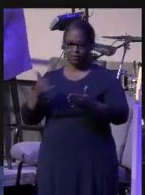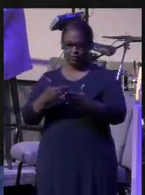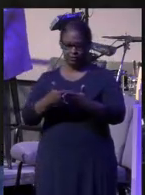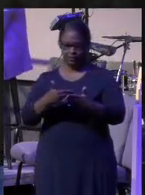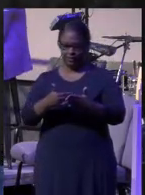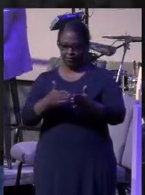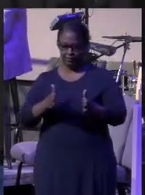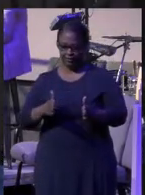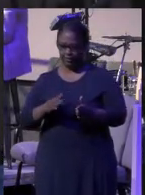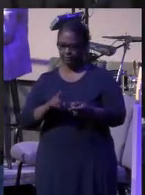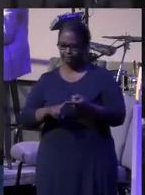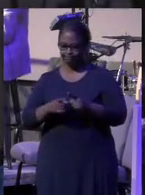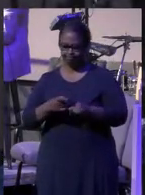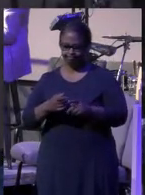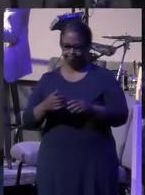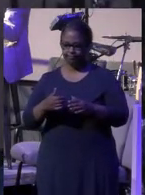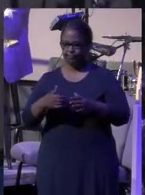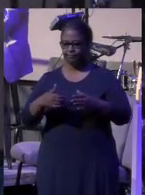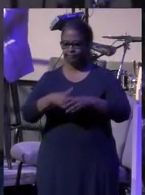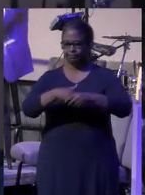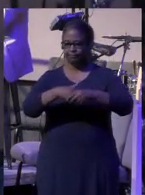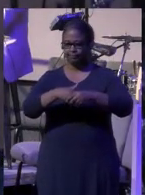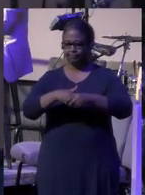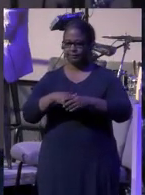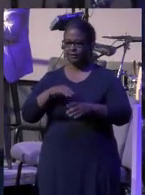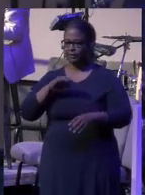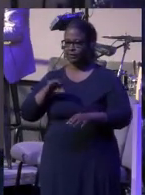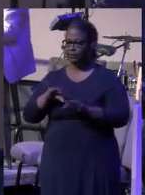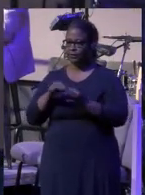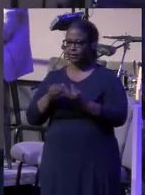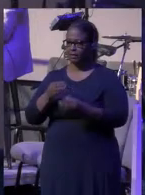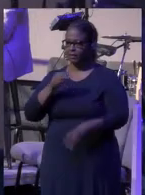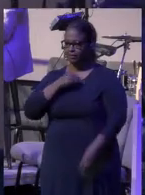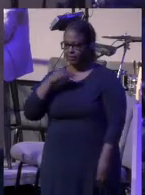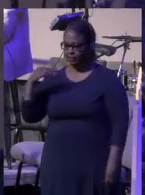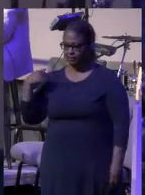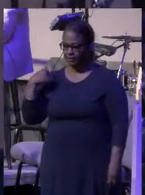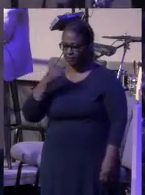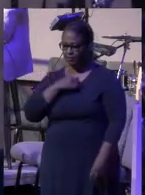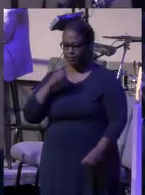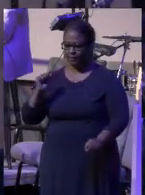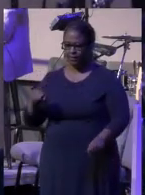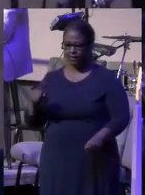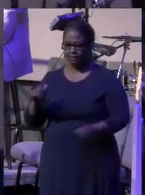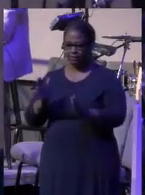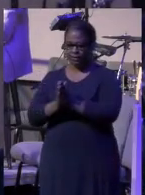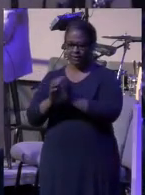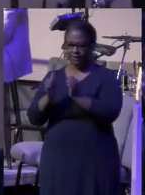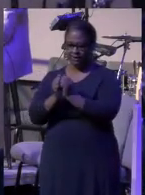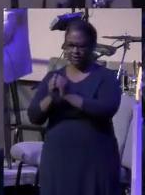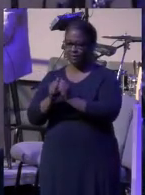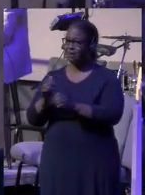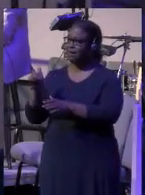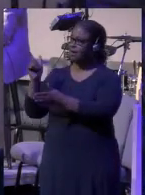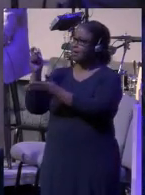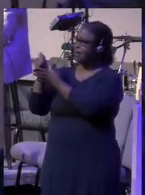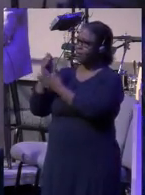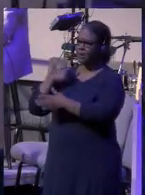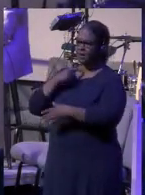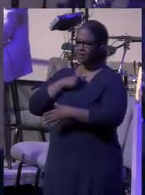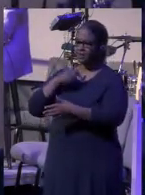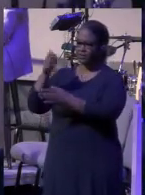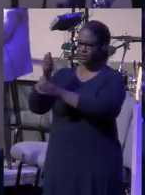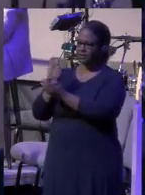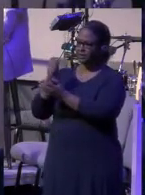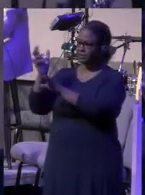friend's hand that you have next to you, your family member, and let's pray. Lord, help us to receive from you, God. As we walk this